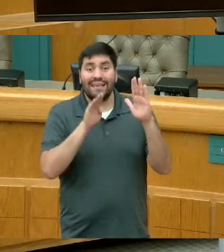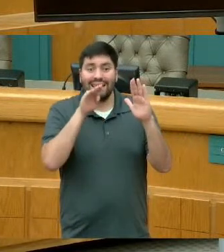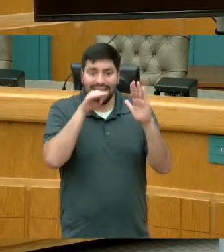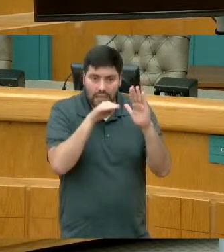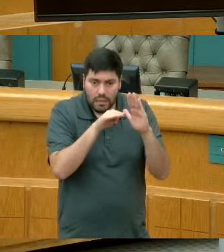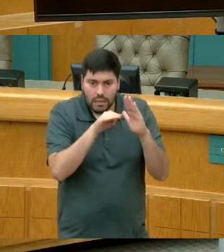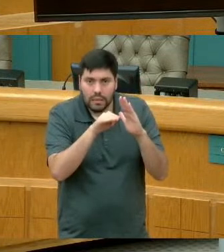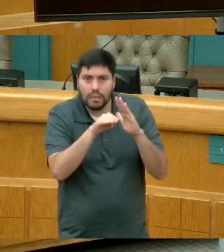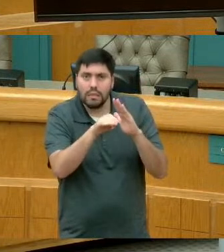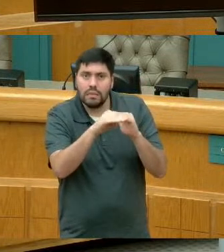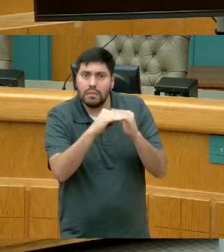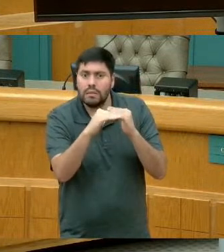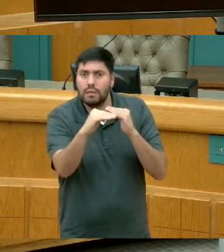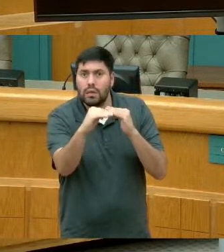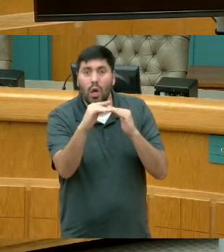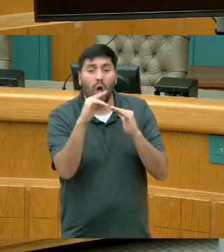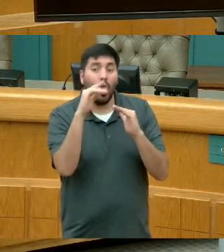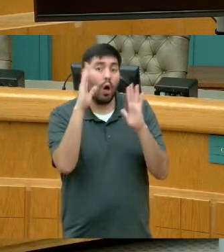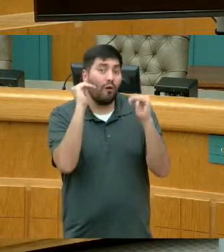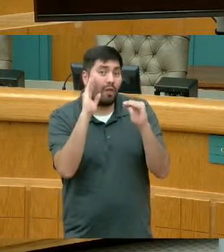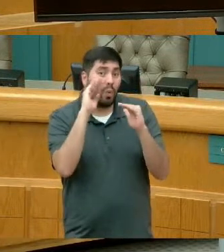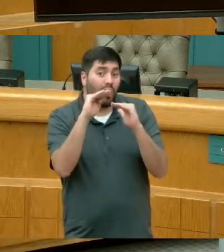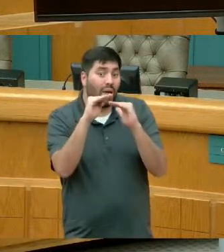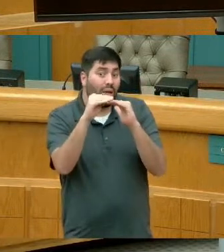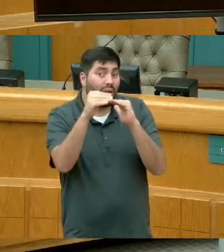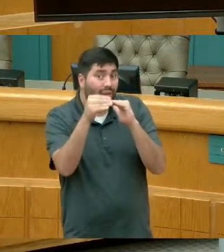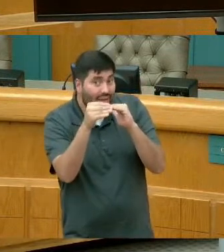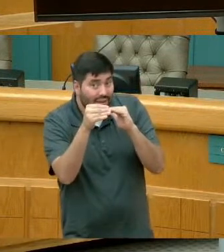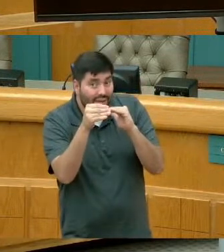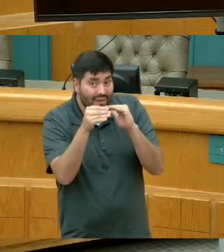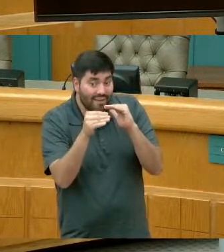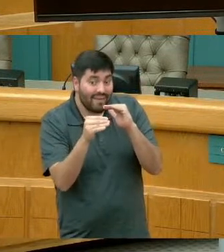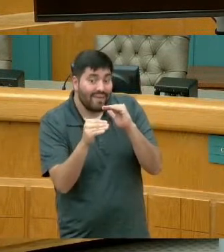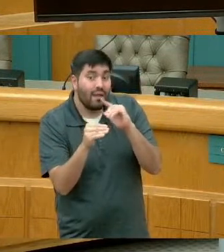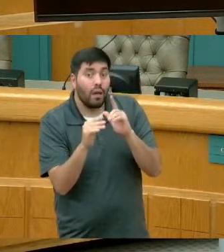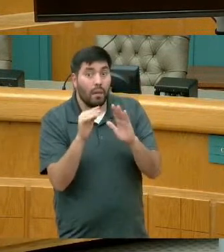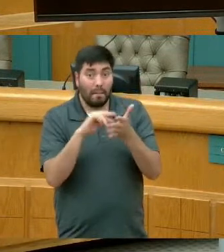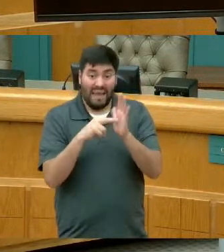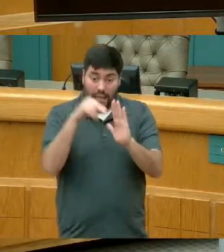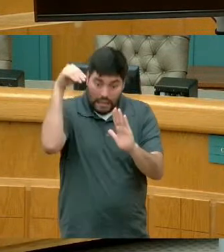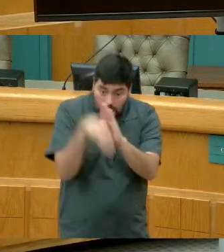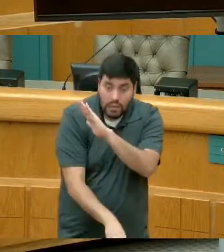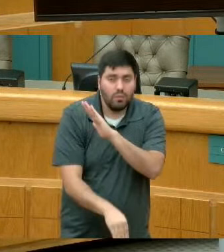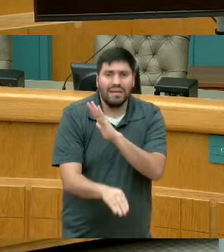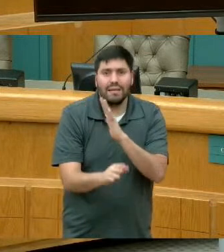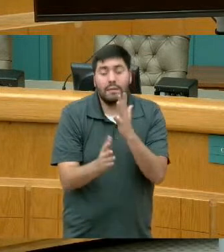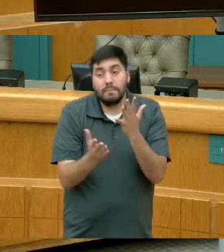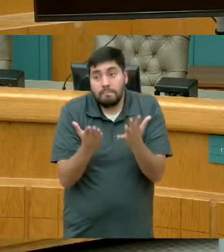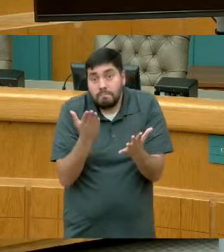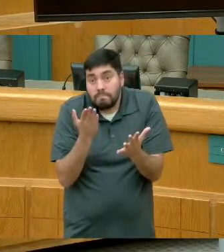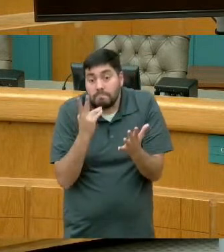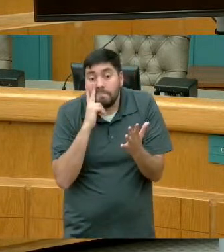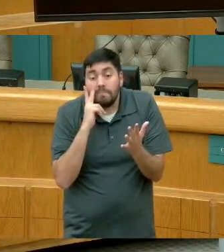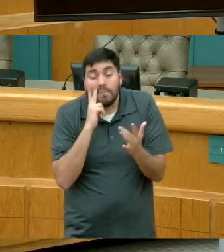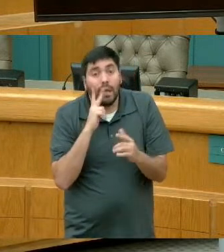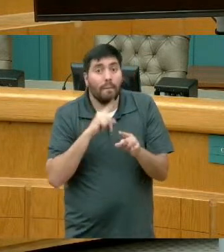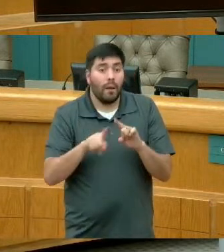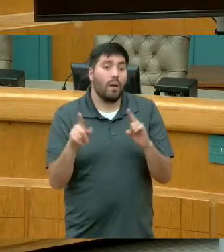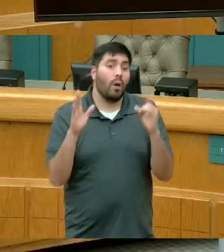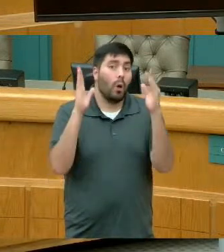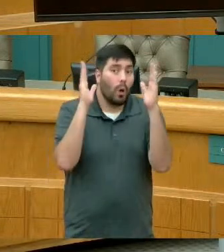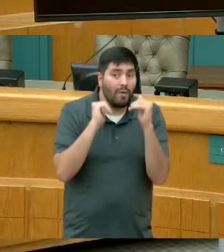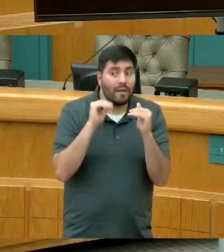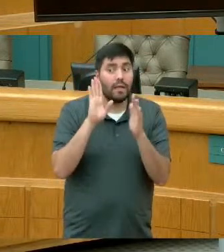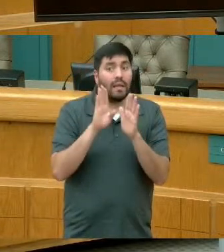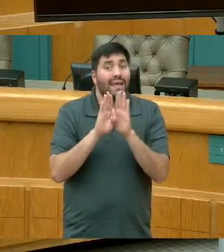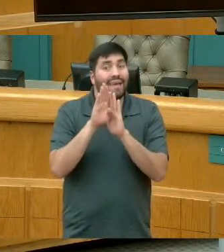It's beginning to hopefully see a decline. I don't know that it's going to be real fast, but as long as it maintains